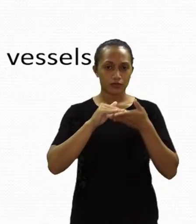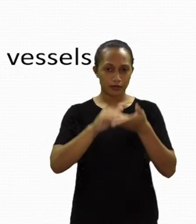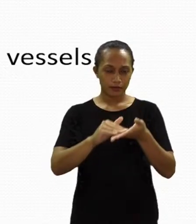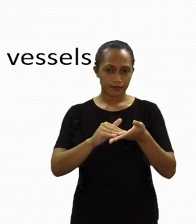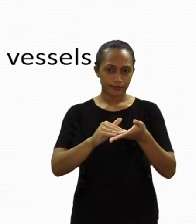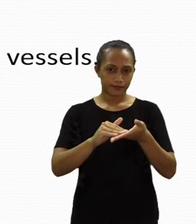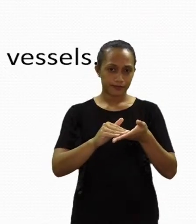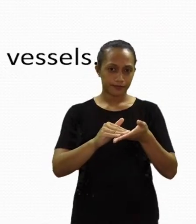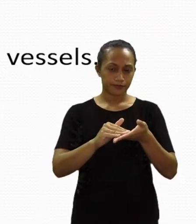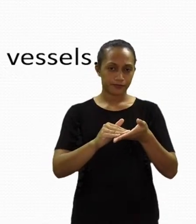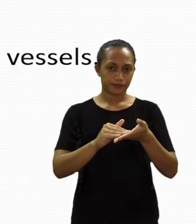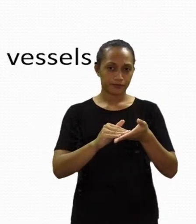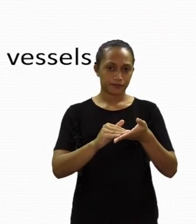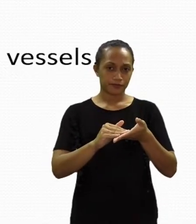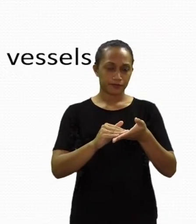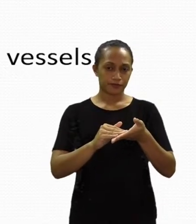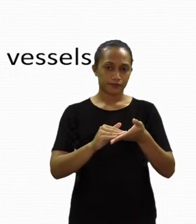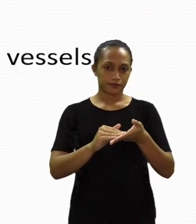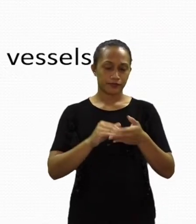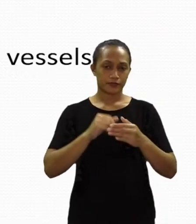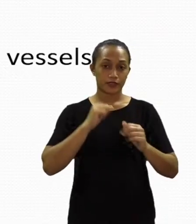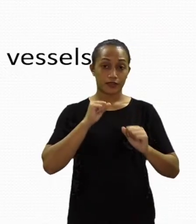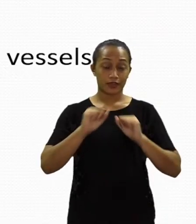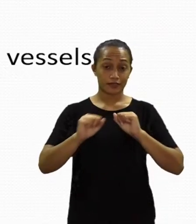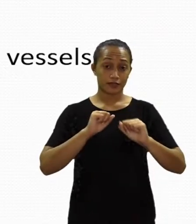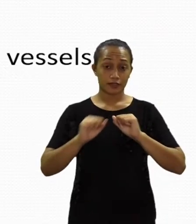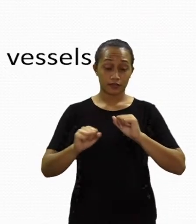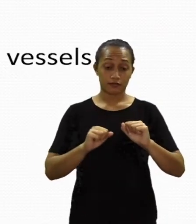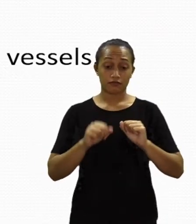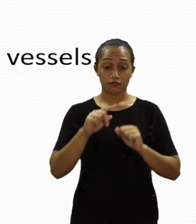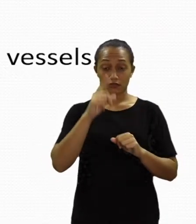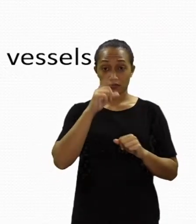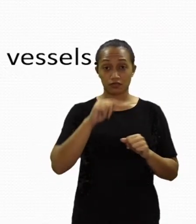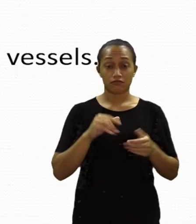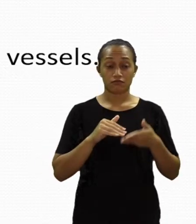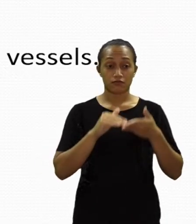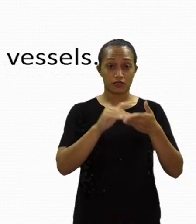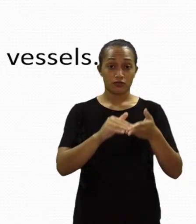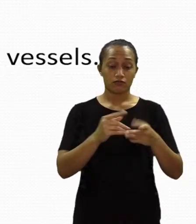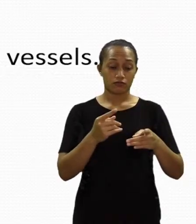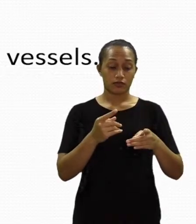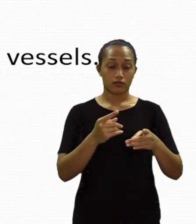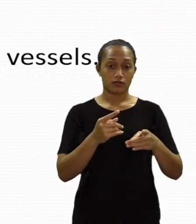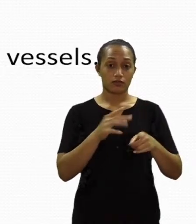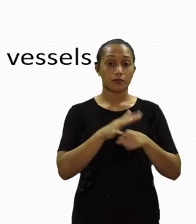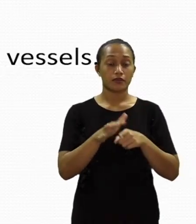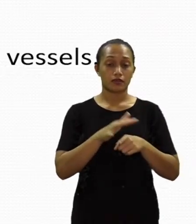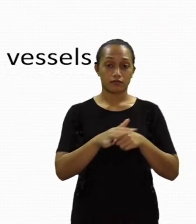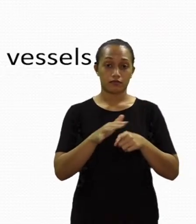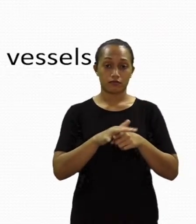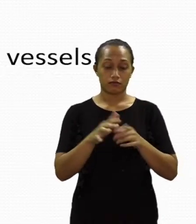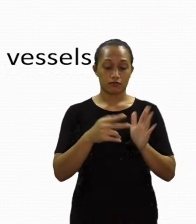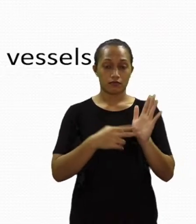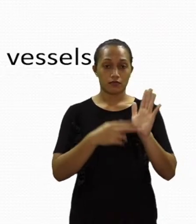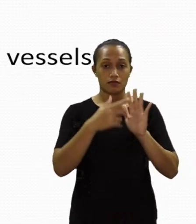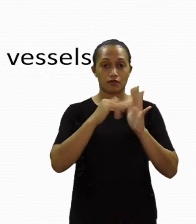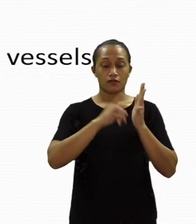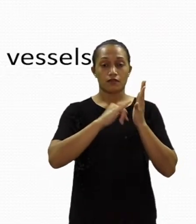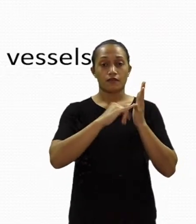any two benefits of regular exercise to the blood vessels.